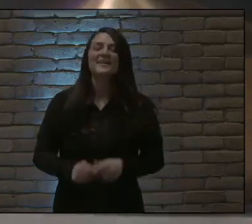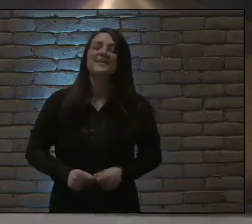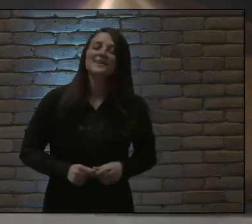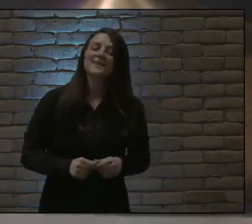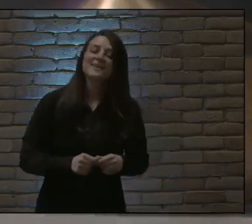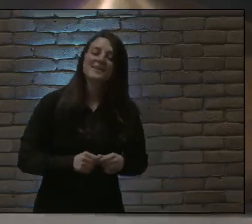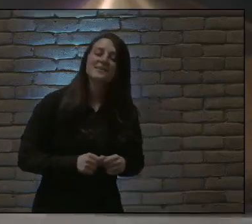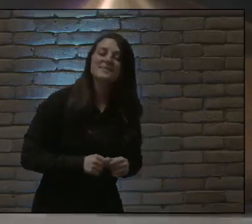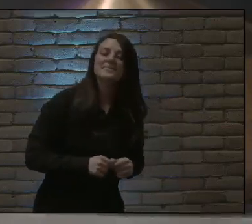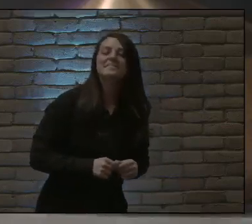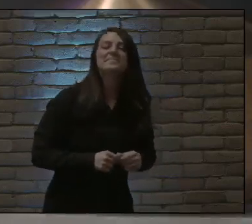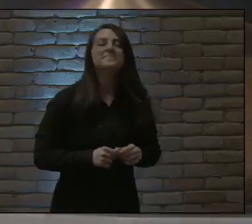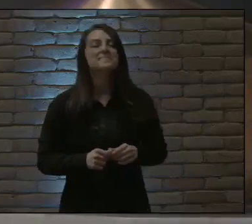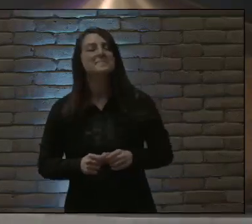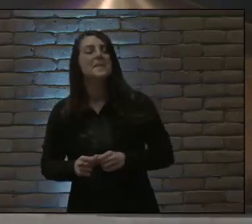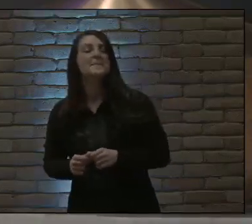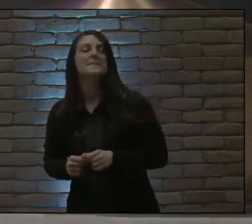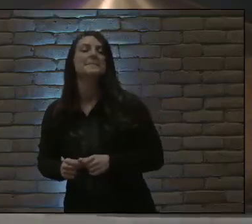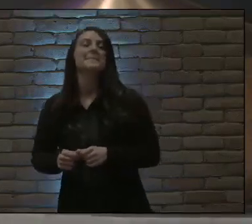am